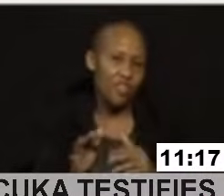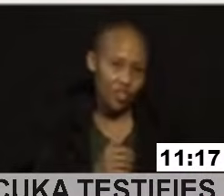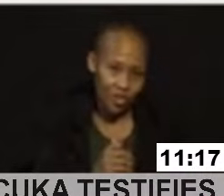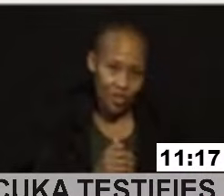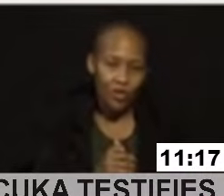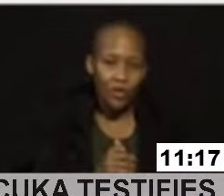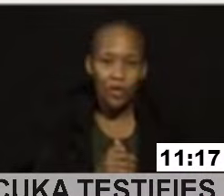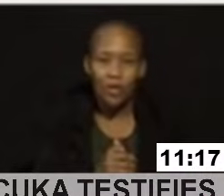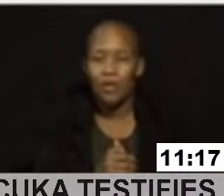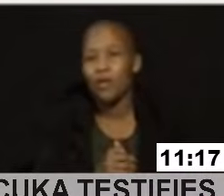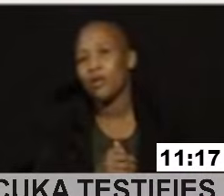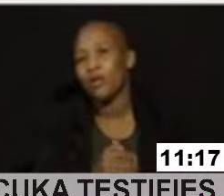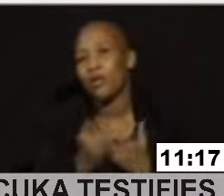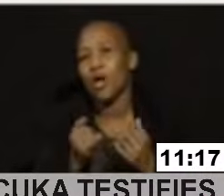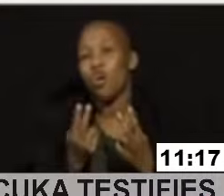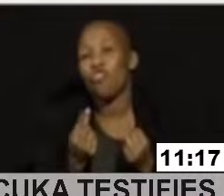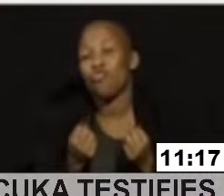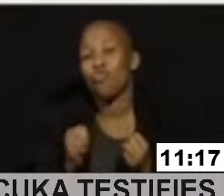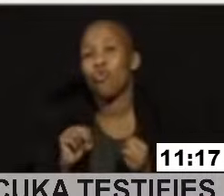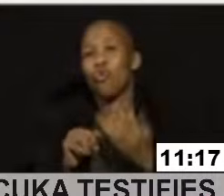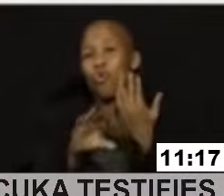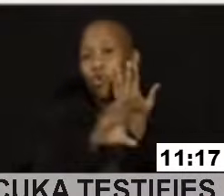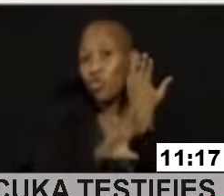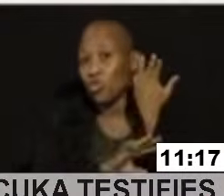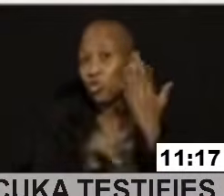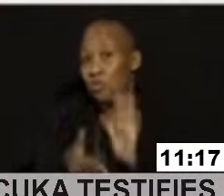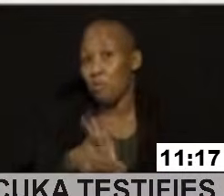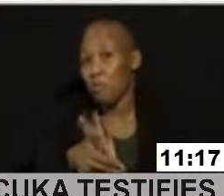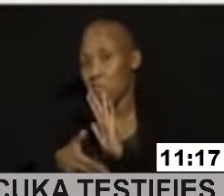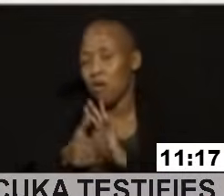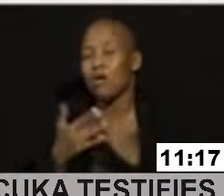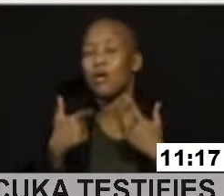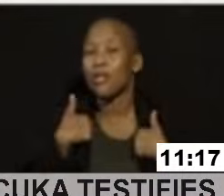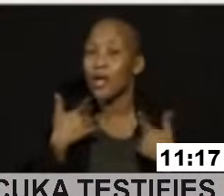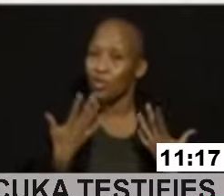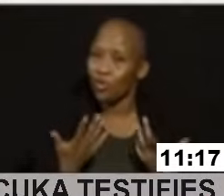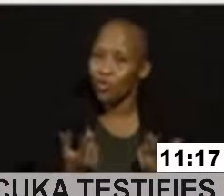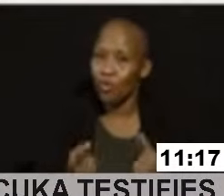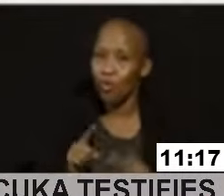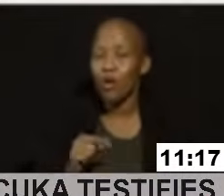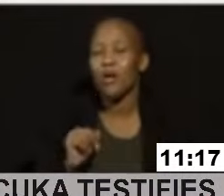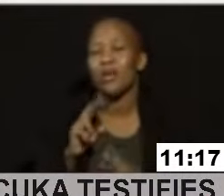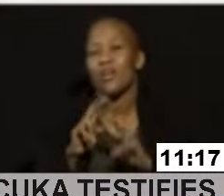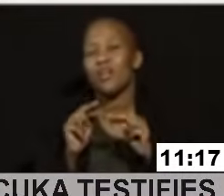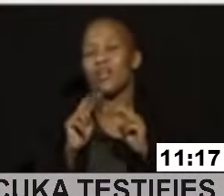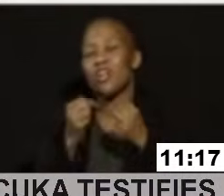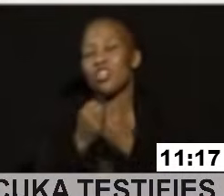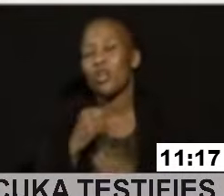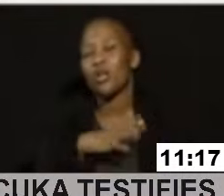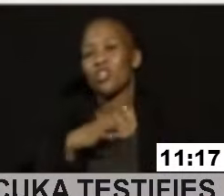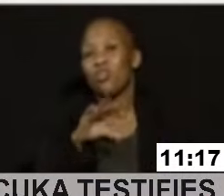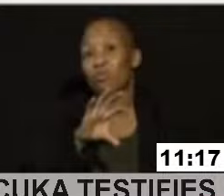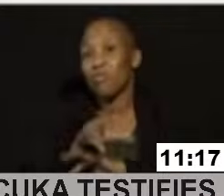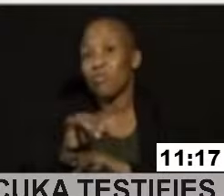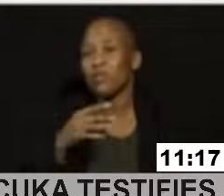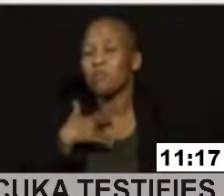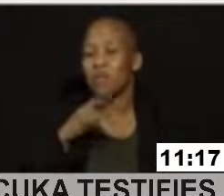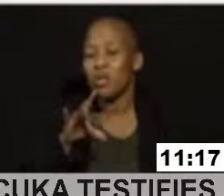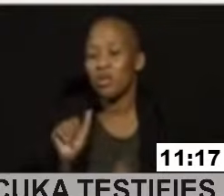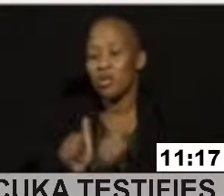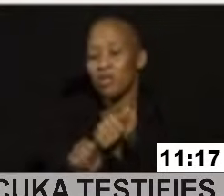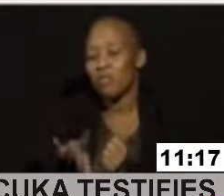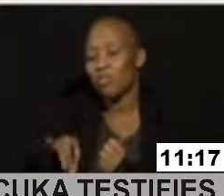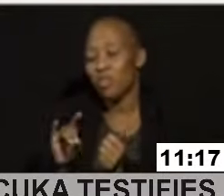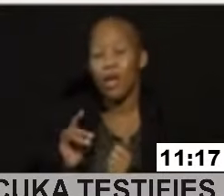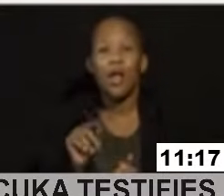with the adoption of the new constitution, I was appointed the deputy chair of the National Council of Provinces, and then a year later,